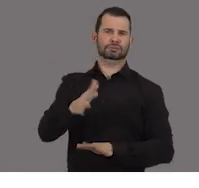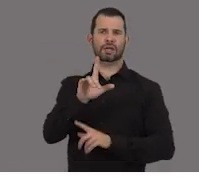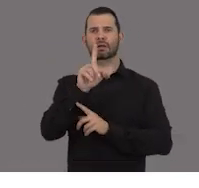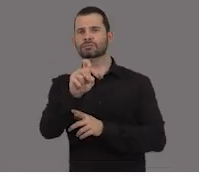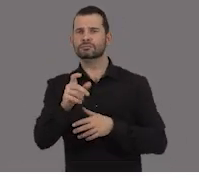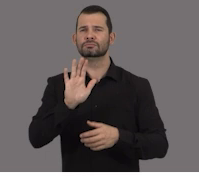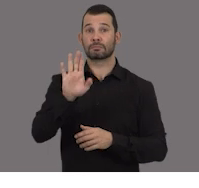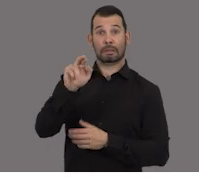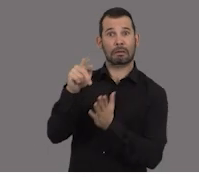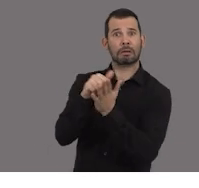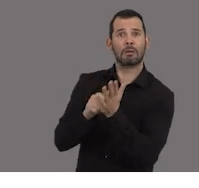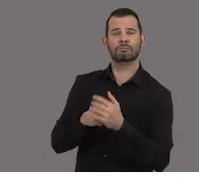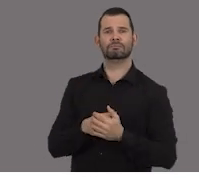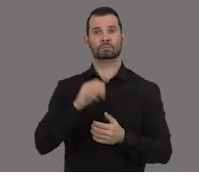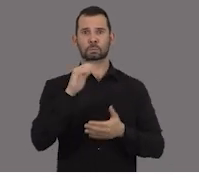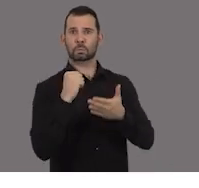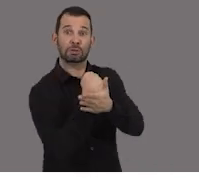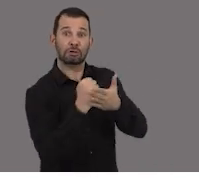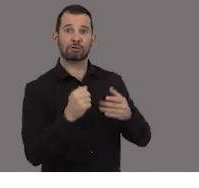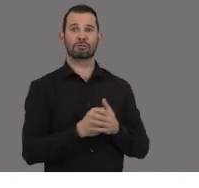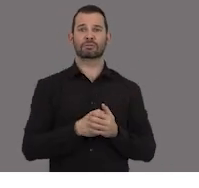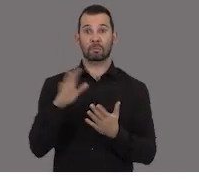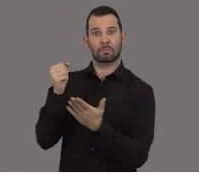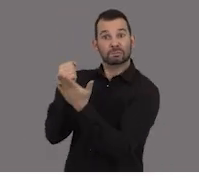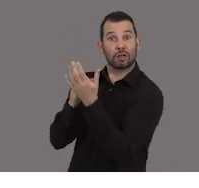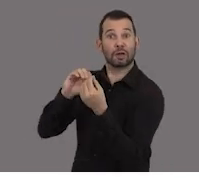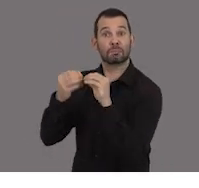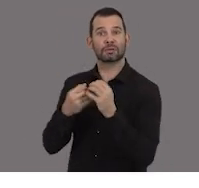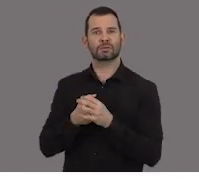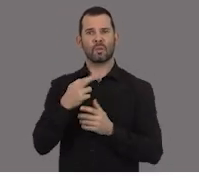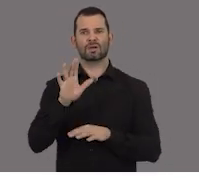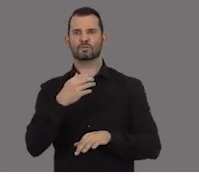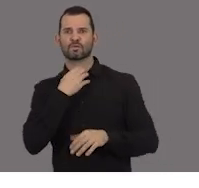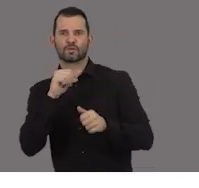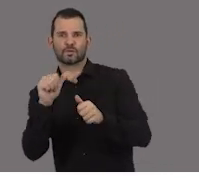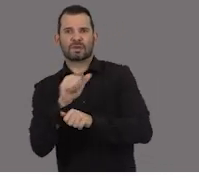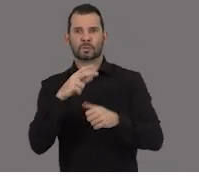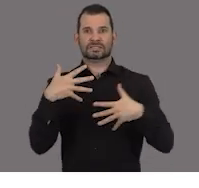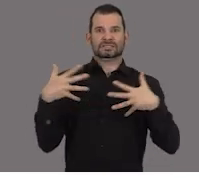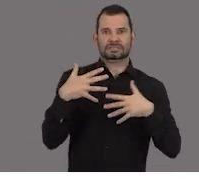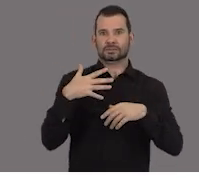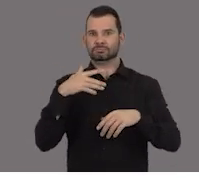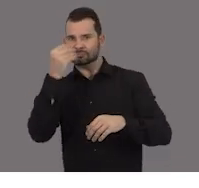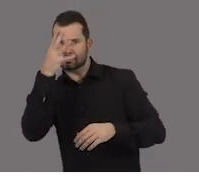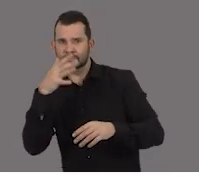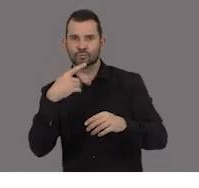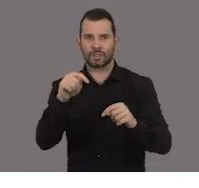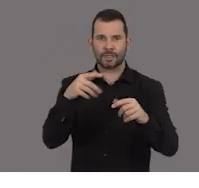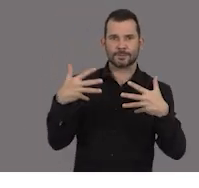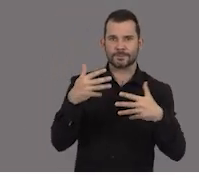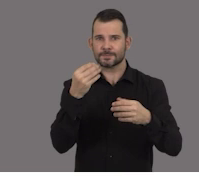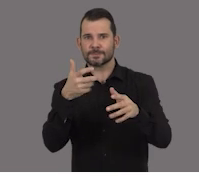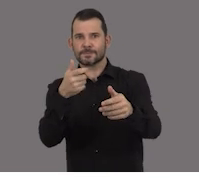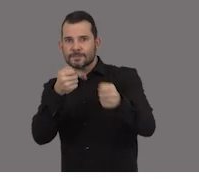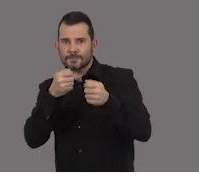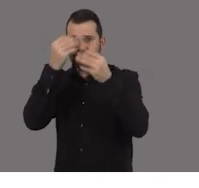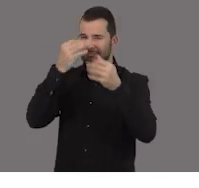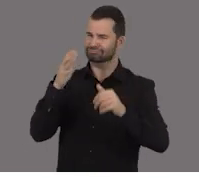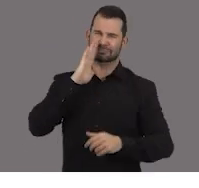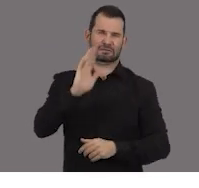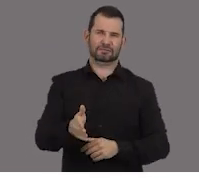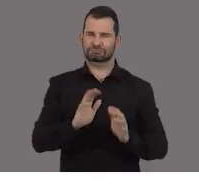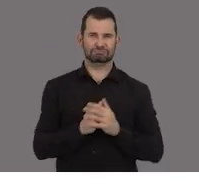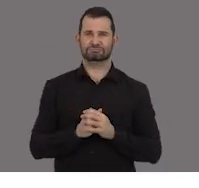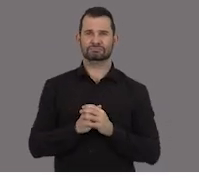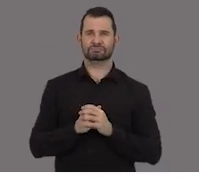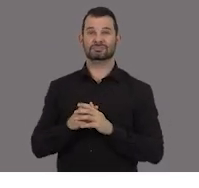bank account, credit card, or passport numbers, or use threats or intimidation tactics.